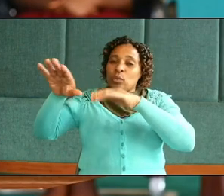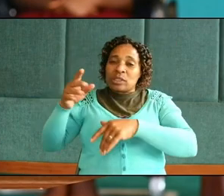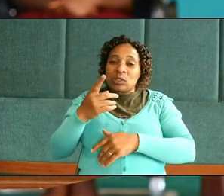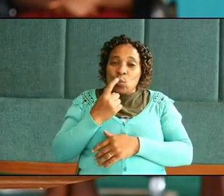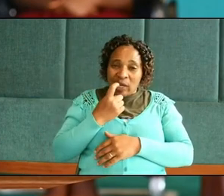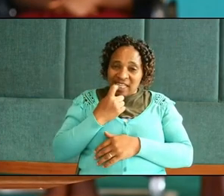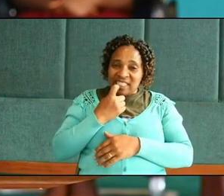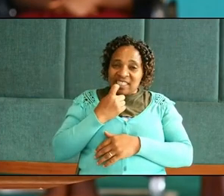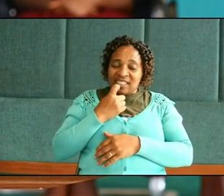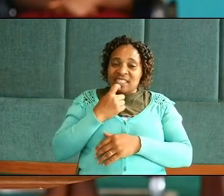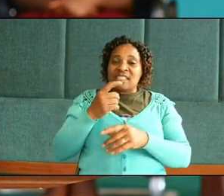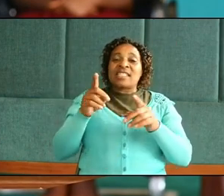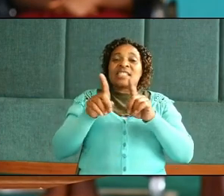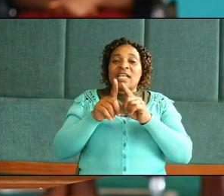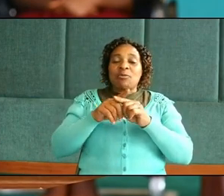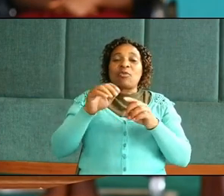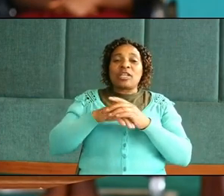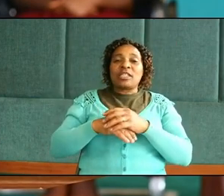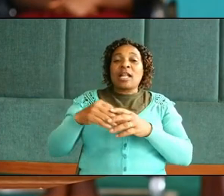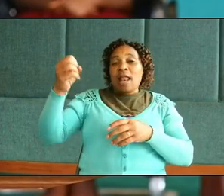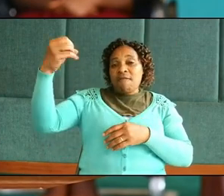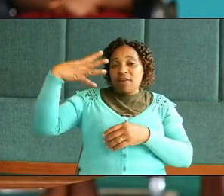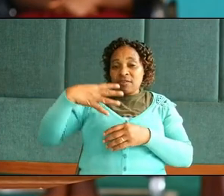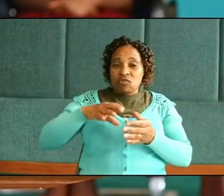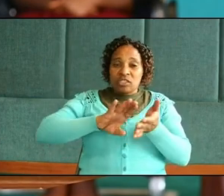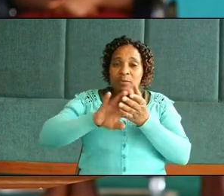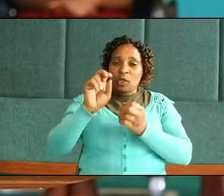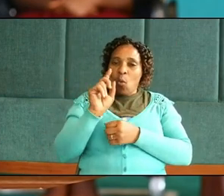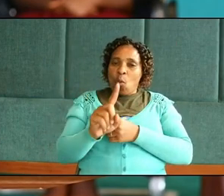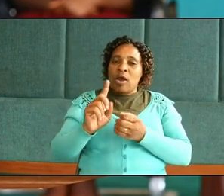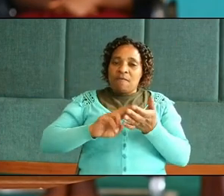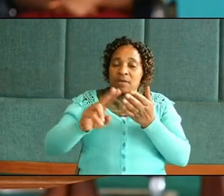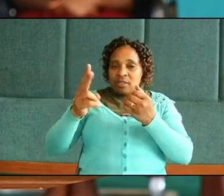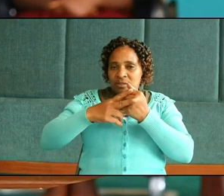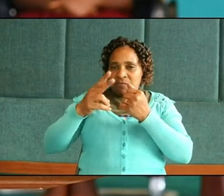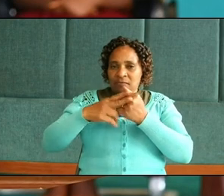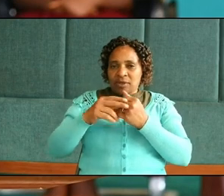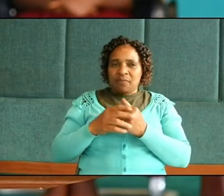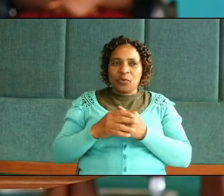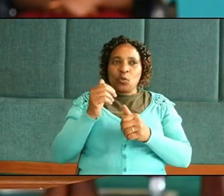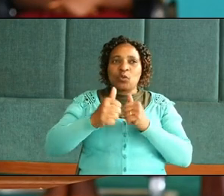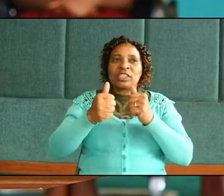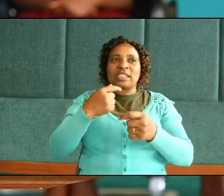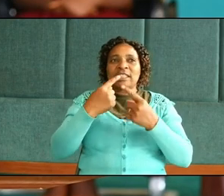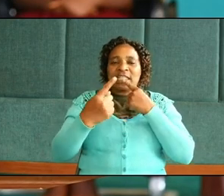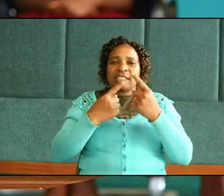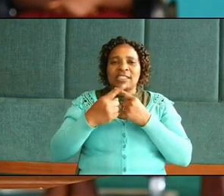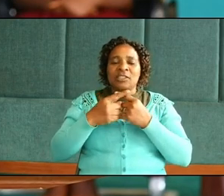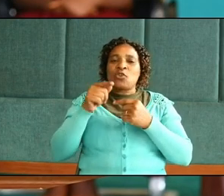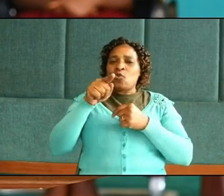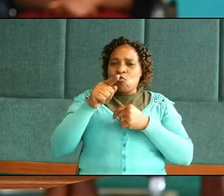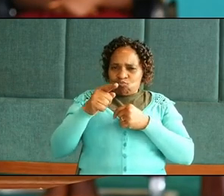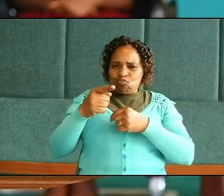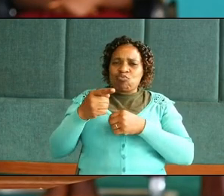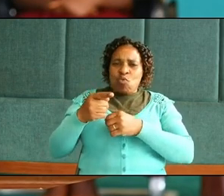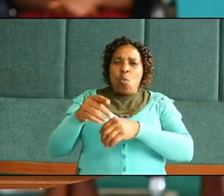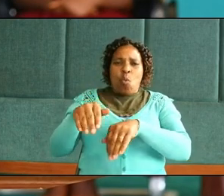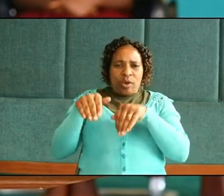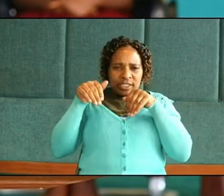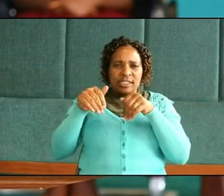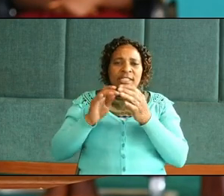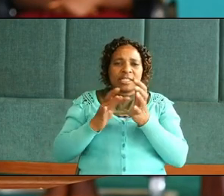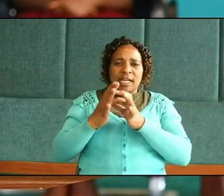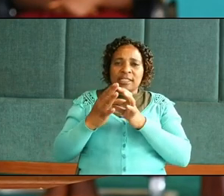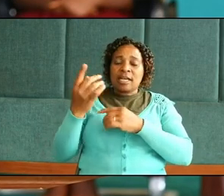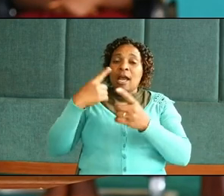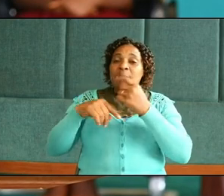as it says in the book of Revelations, chapter 1, verse 7, which says, behold, he is coming with a cloud, and